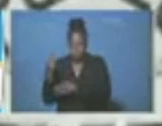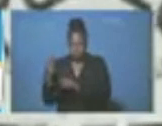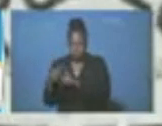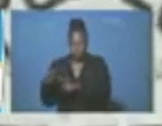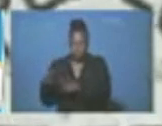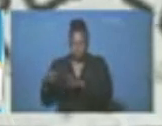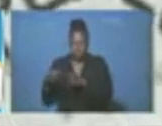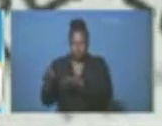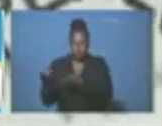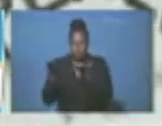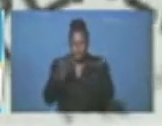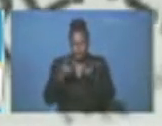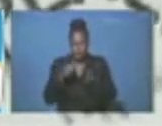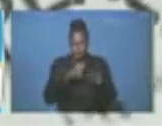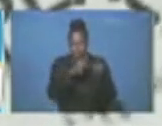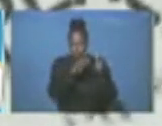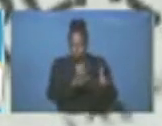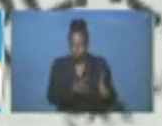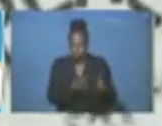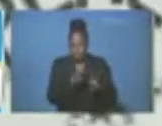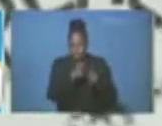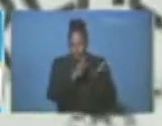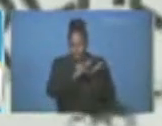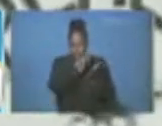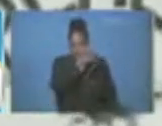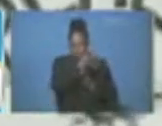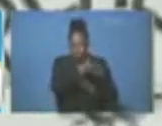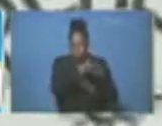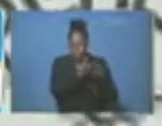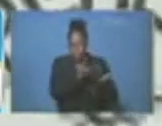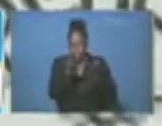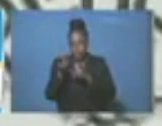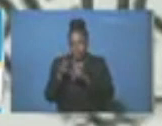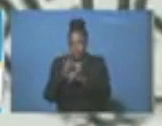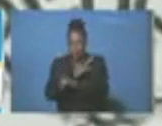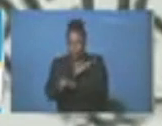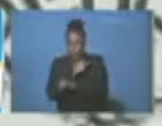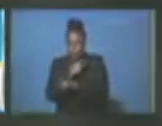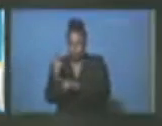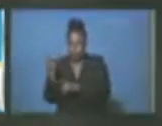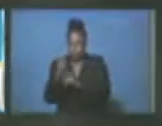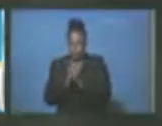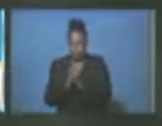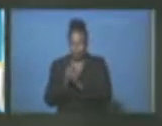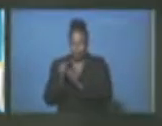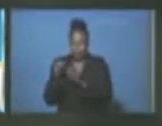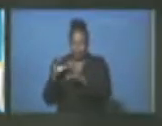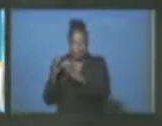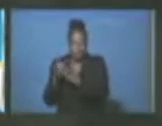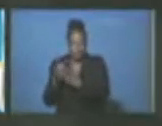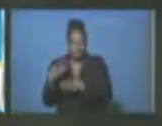transport tourists from the newly opened airport at Windsor Field to the hotels. The tour operating companies